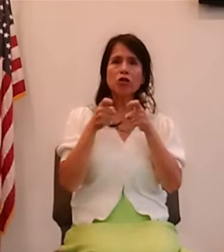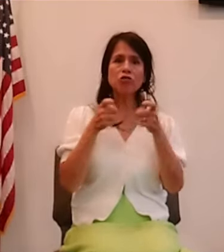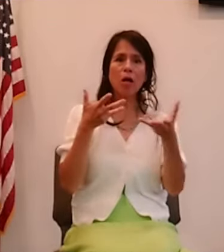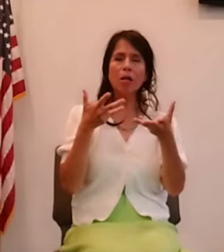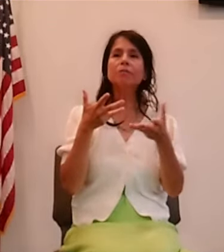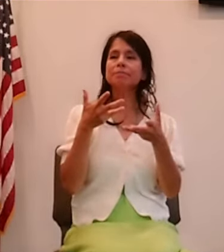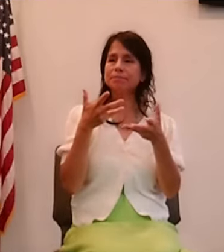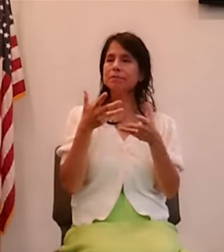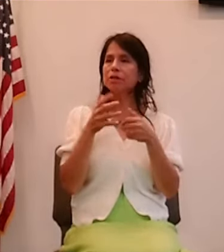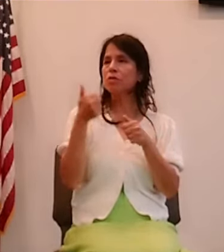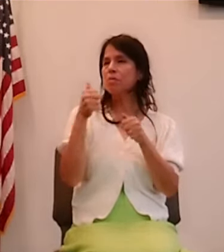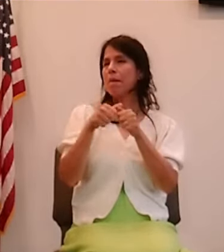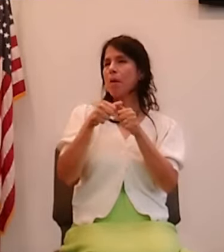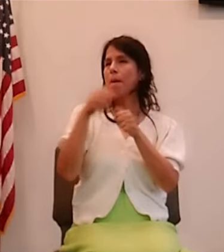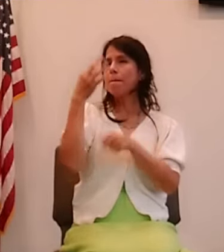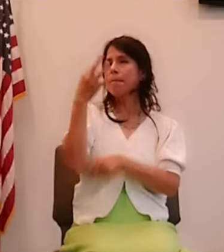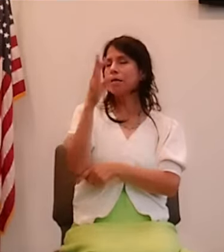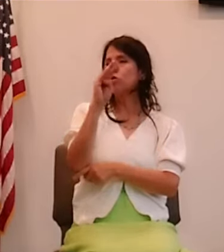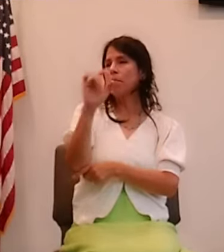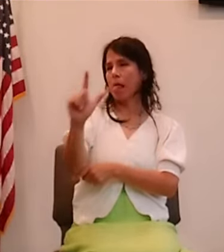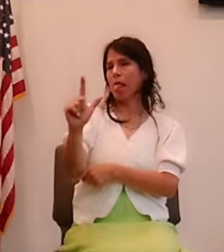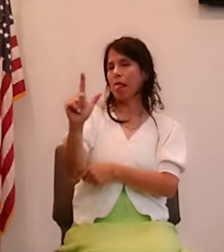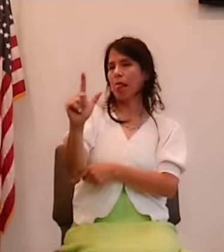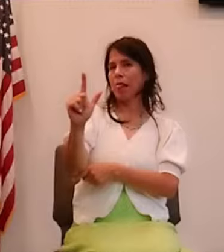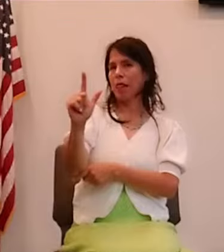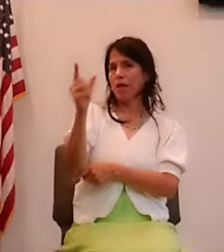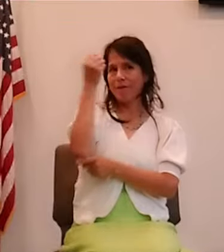Pastor Bill also said, God allows it.